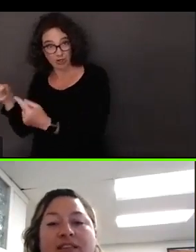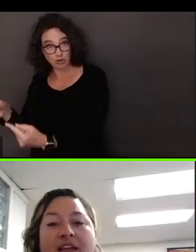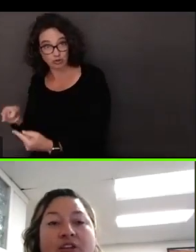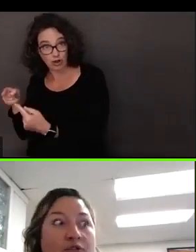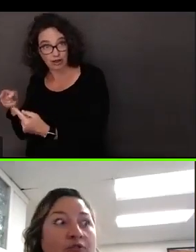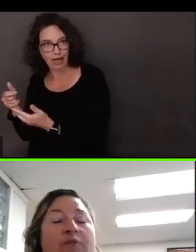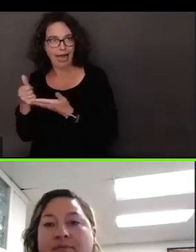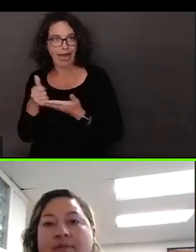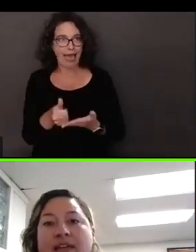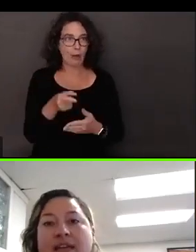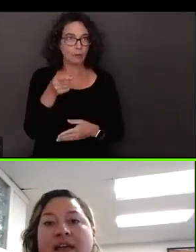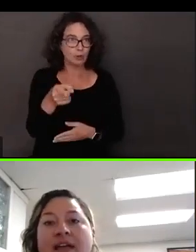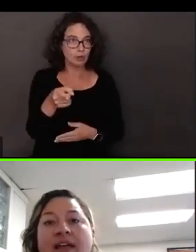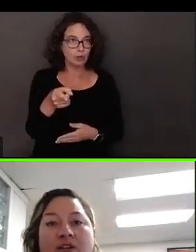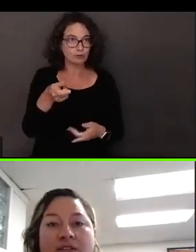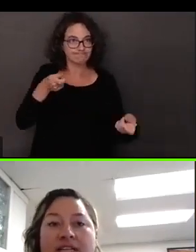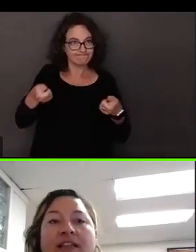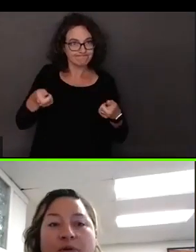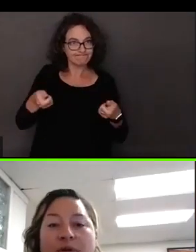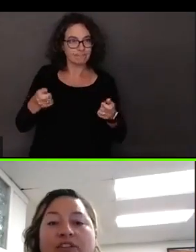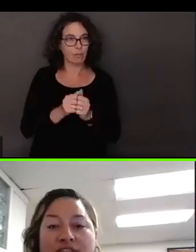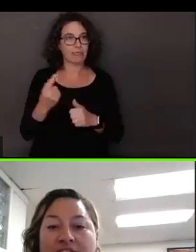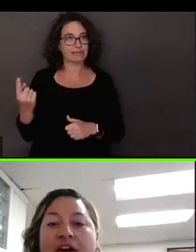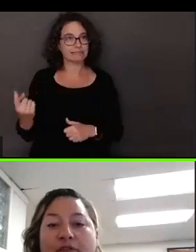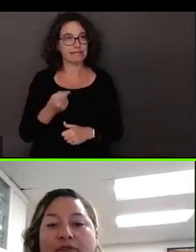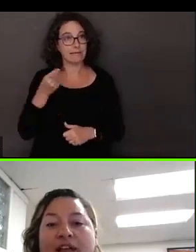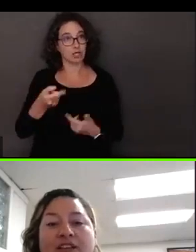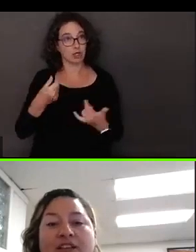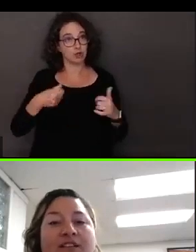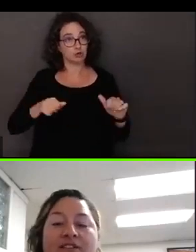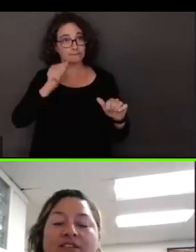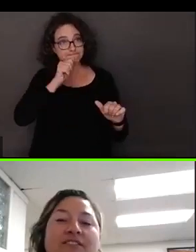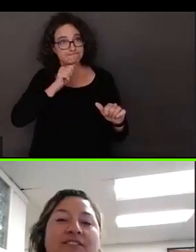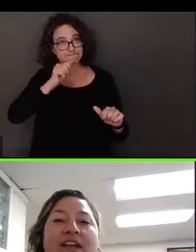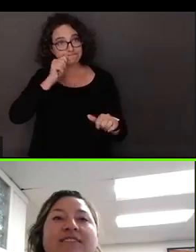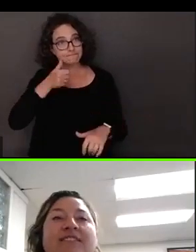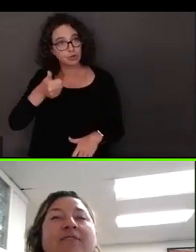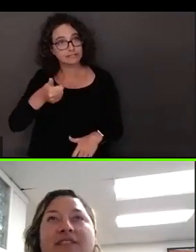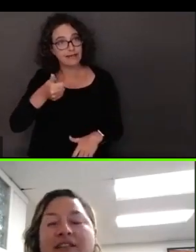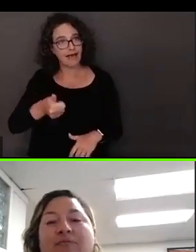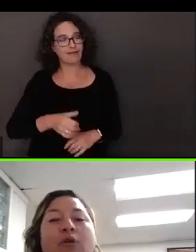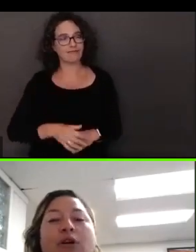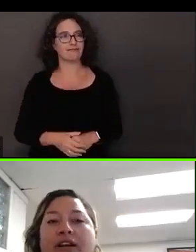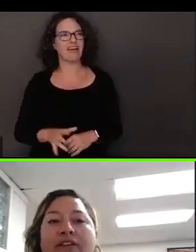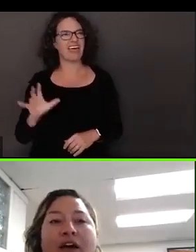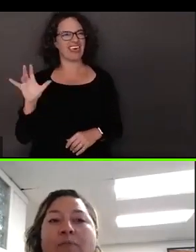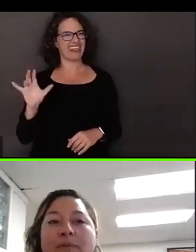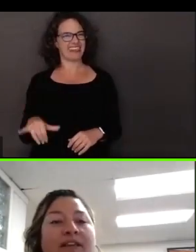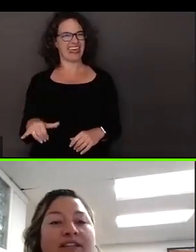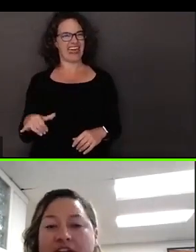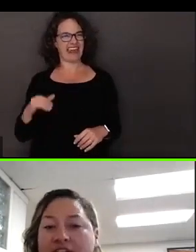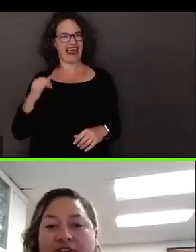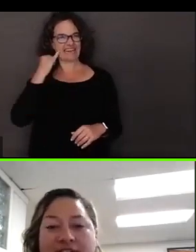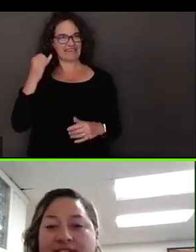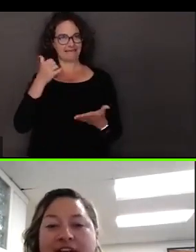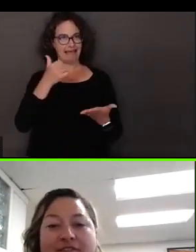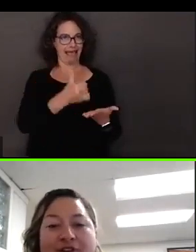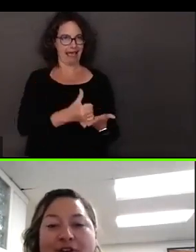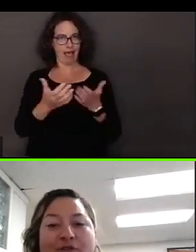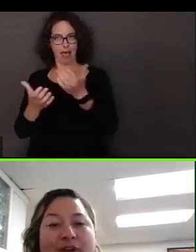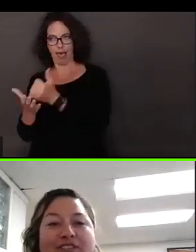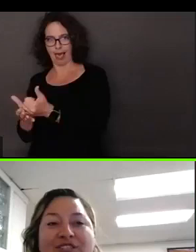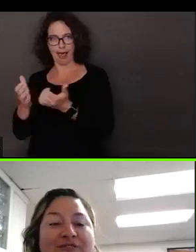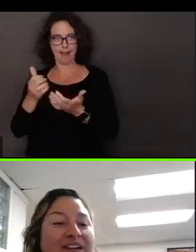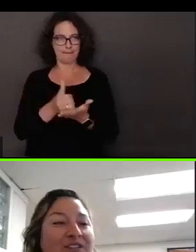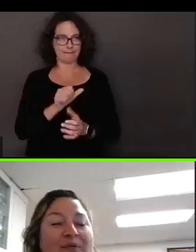with something that you might be dealing with yourself. And it's that sounding board of helping each other and stuff.